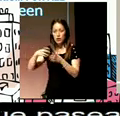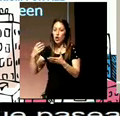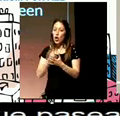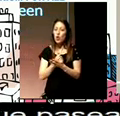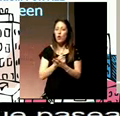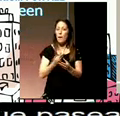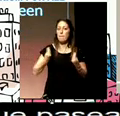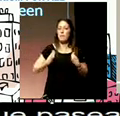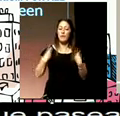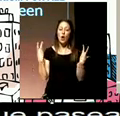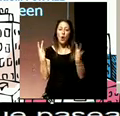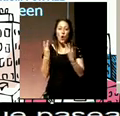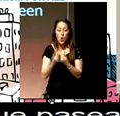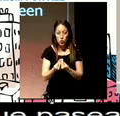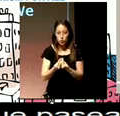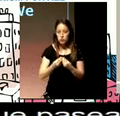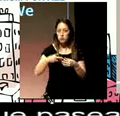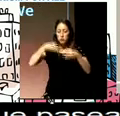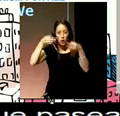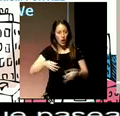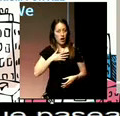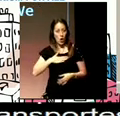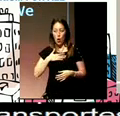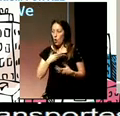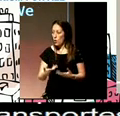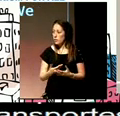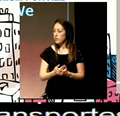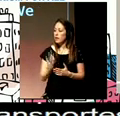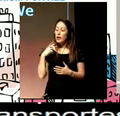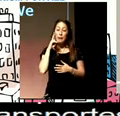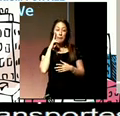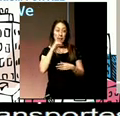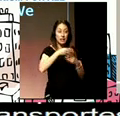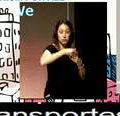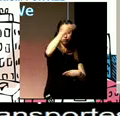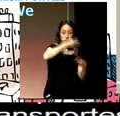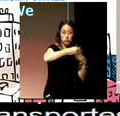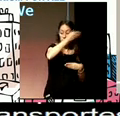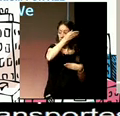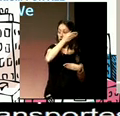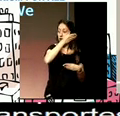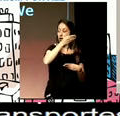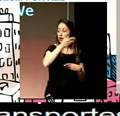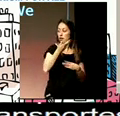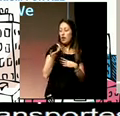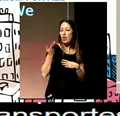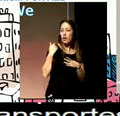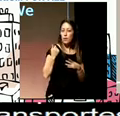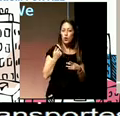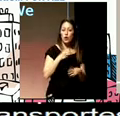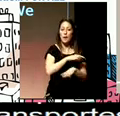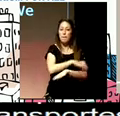We have to create places where everybody lives peacefully.